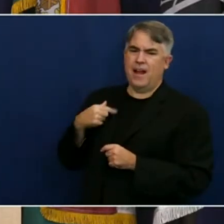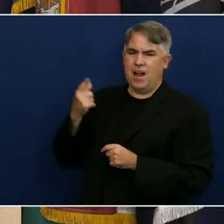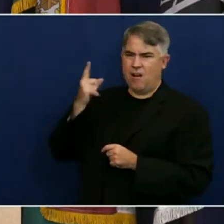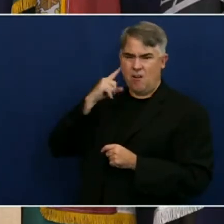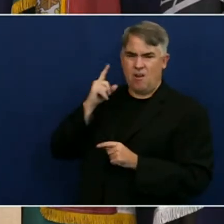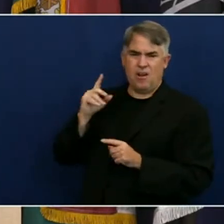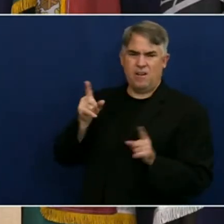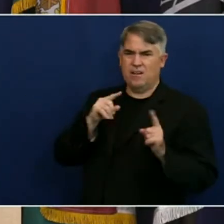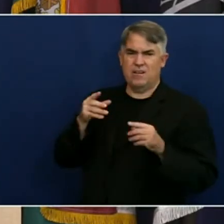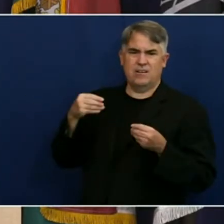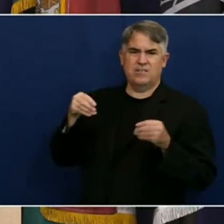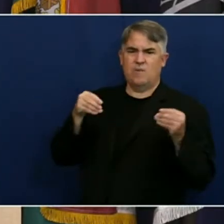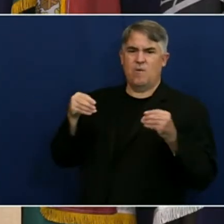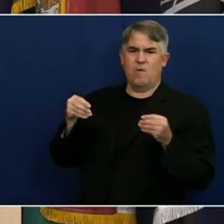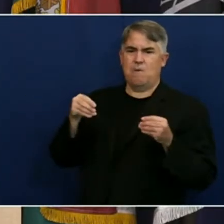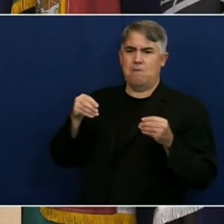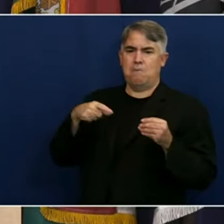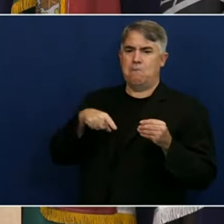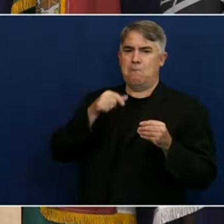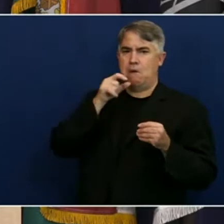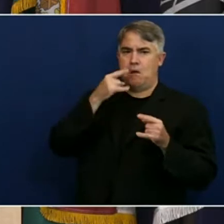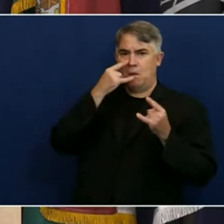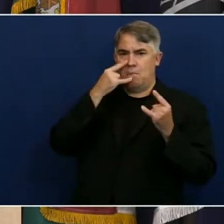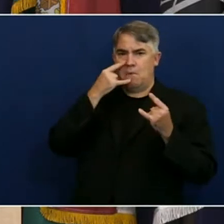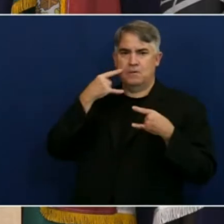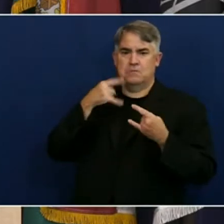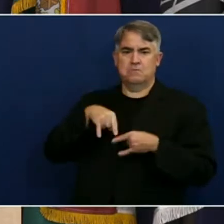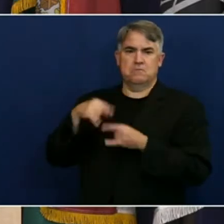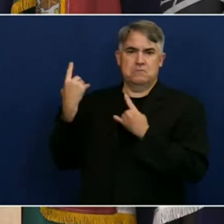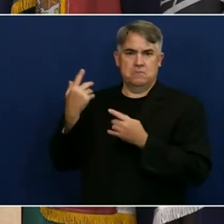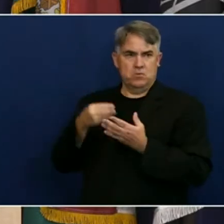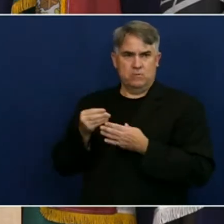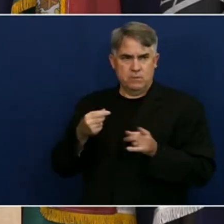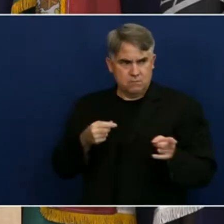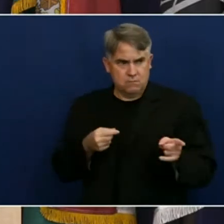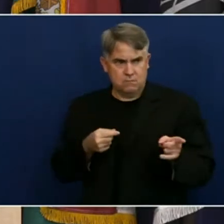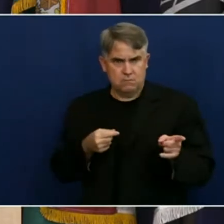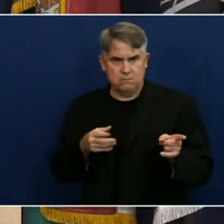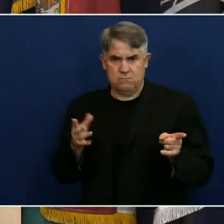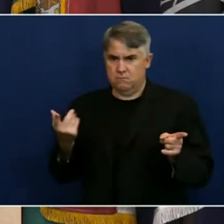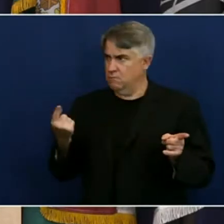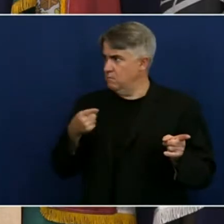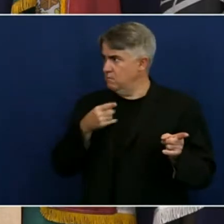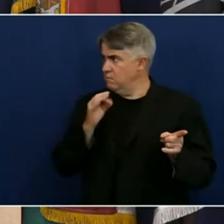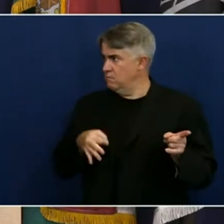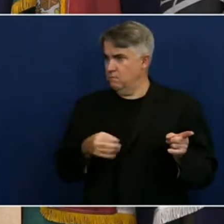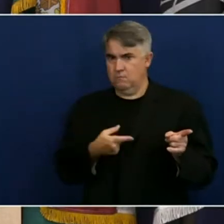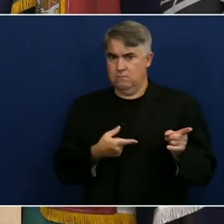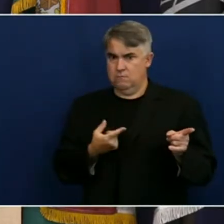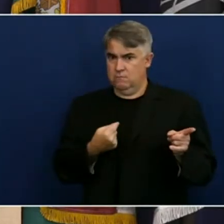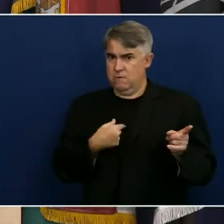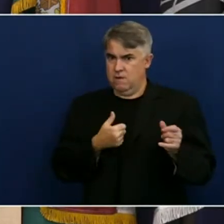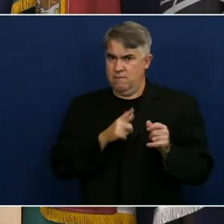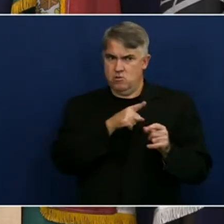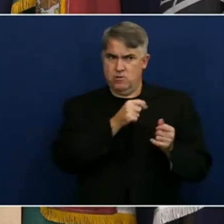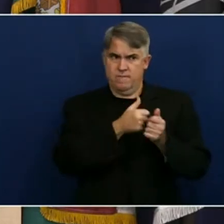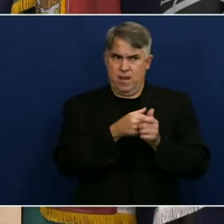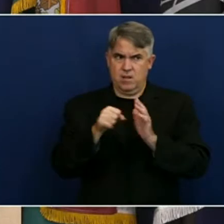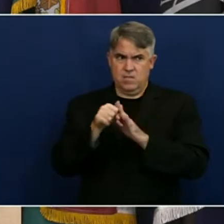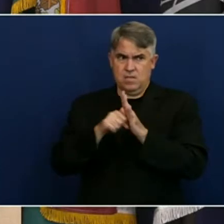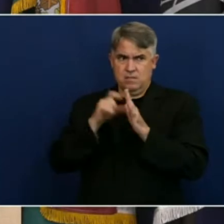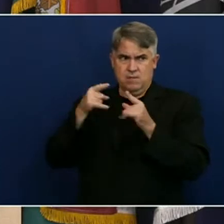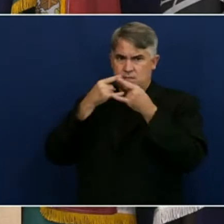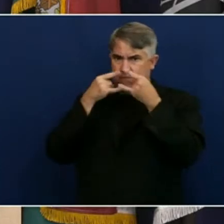masks anymore for shoppers. Are masks up to discretion of businesses, or are they required to follow the state guidelines when it comes to wearing masks